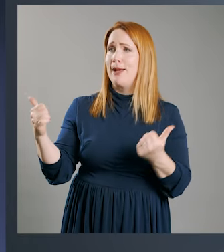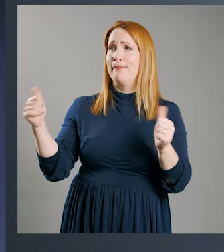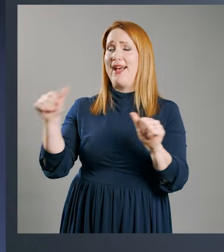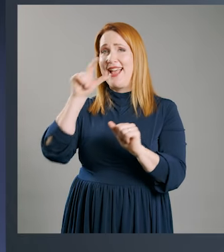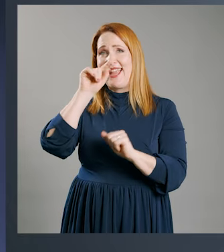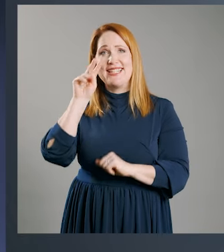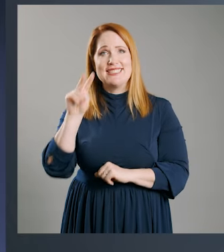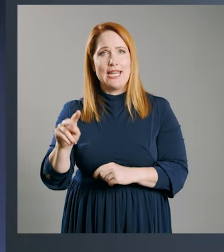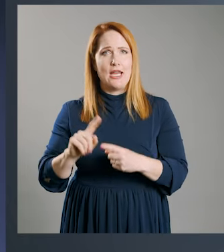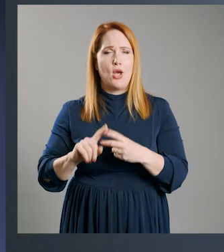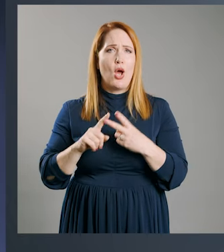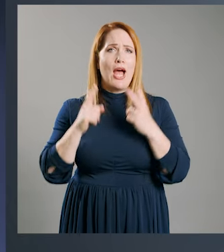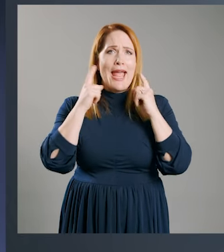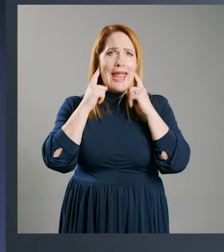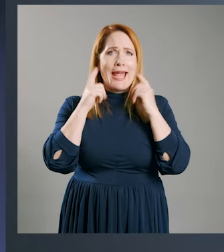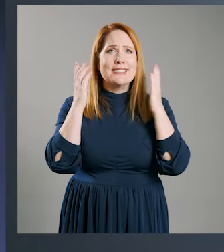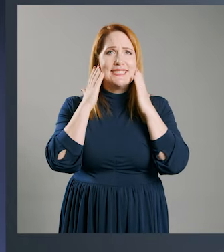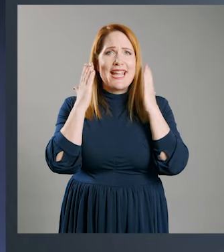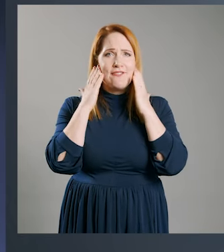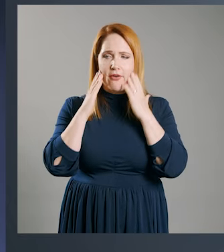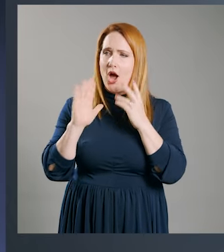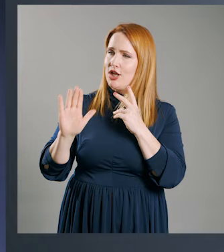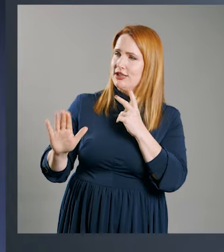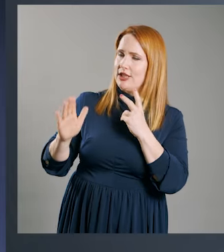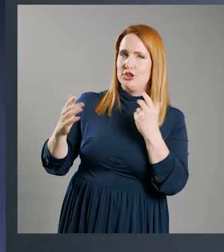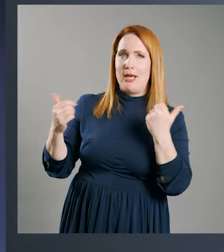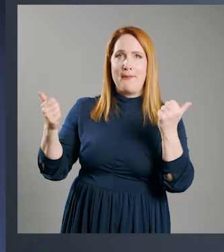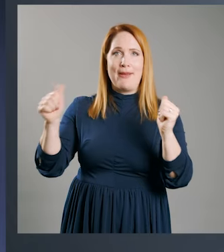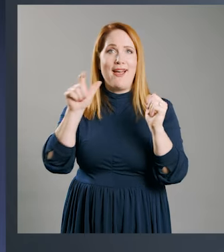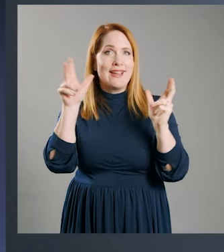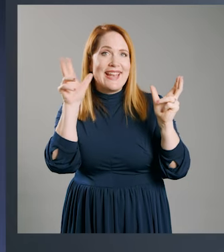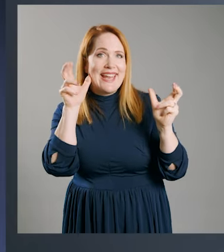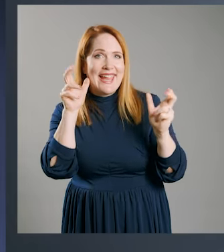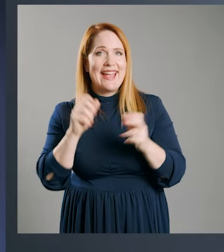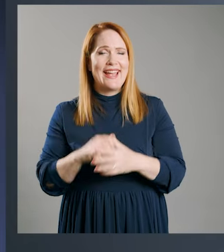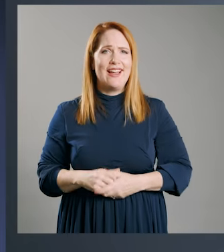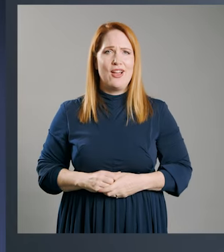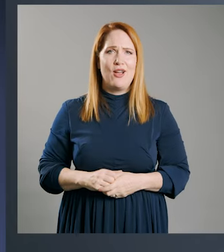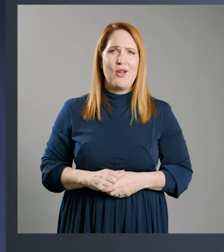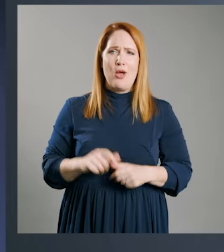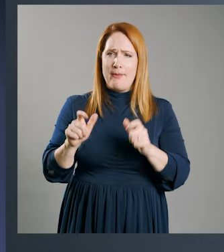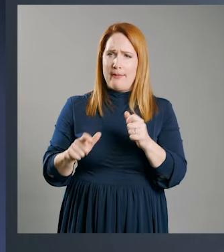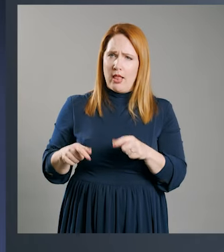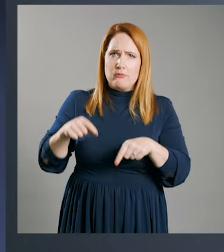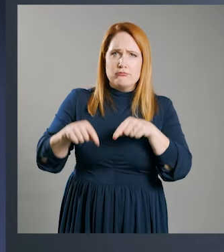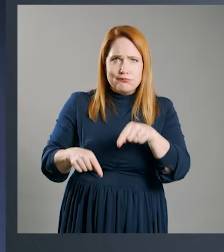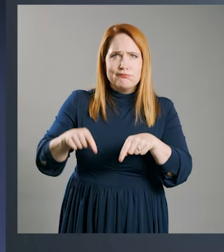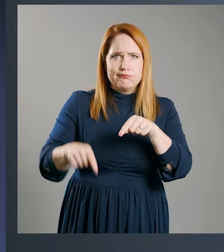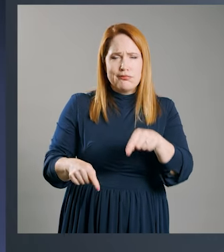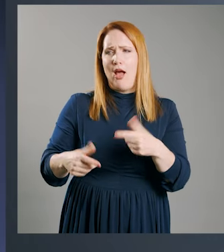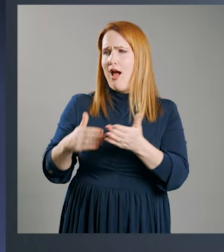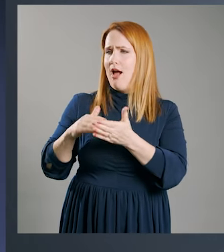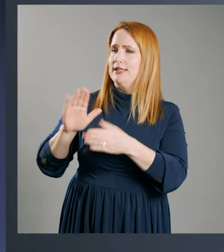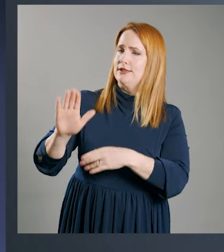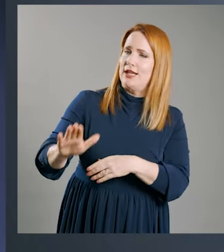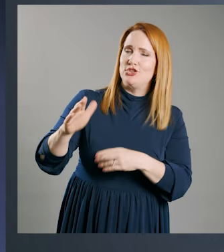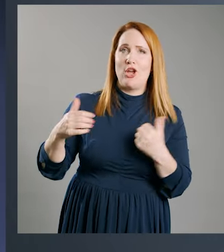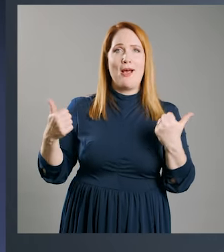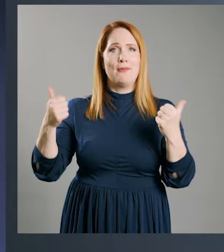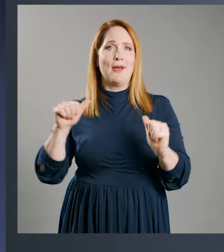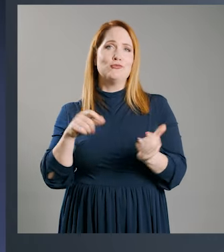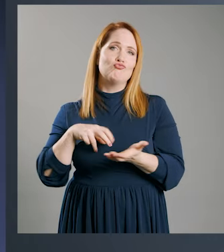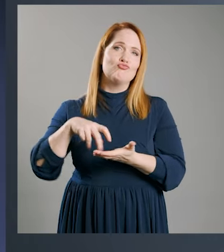And he unblocked ears of deaf people and he healed the lame. All these miracles that Jesus did. And